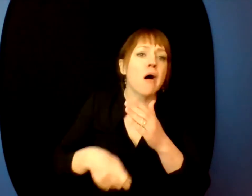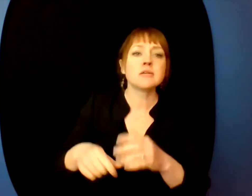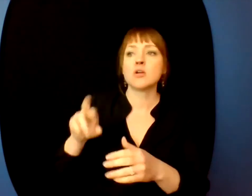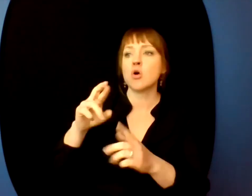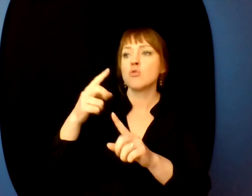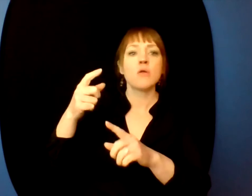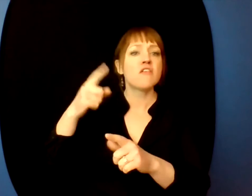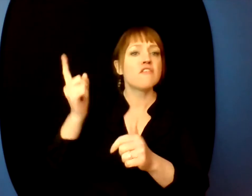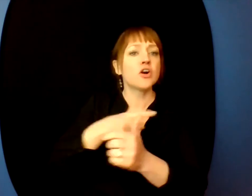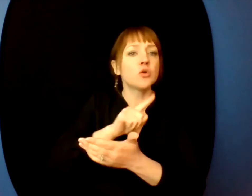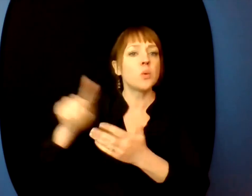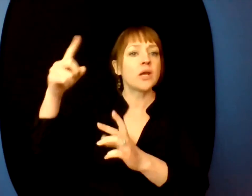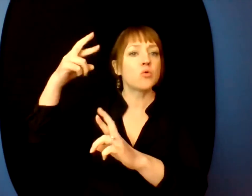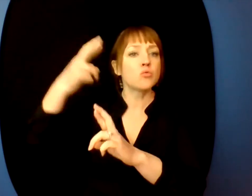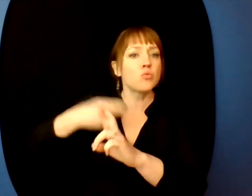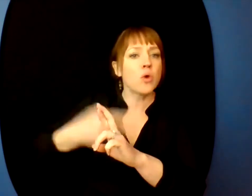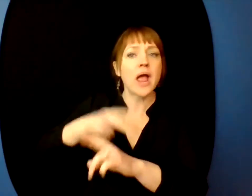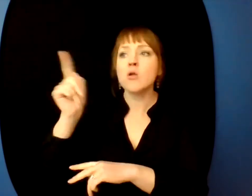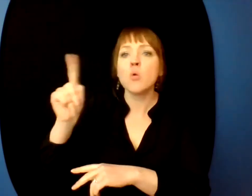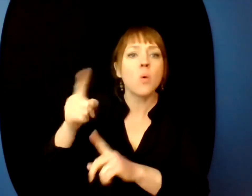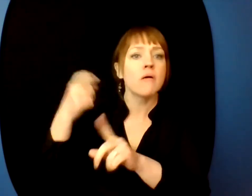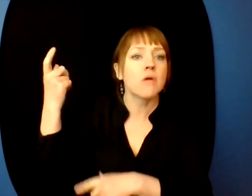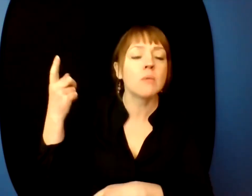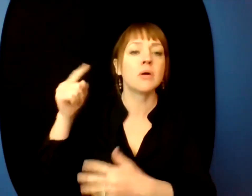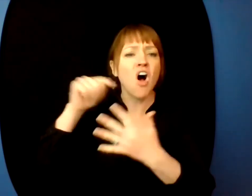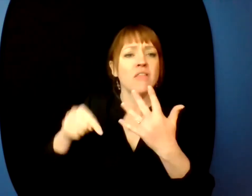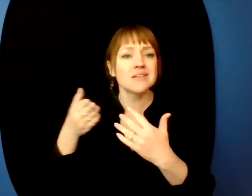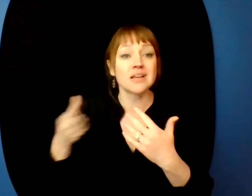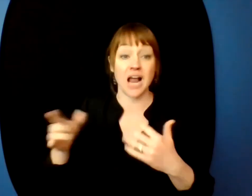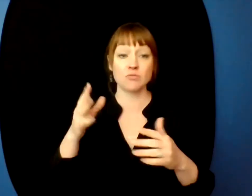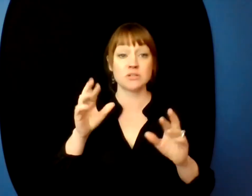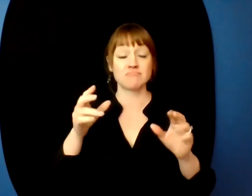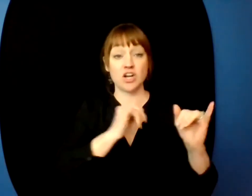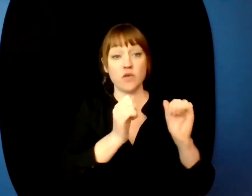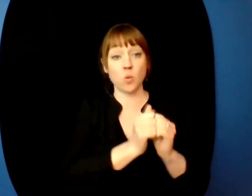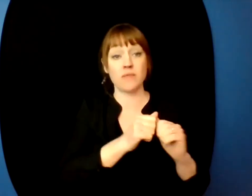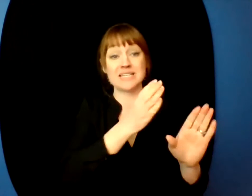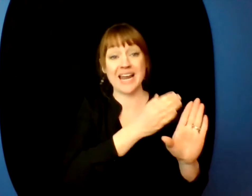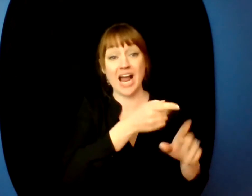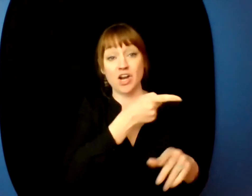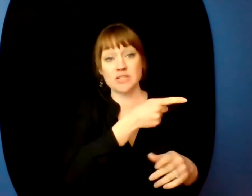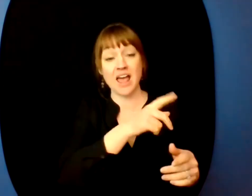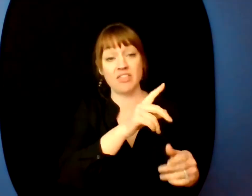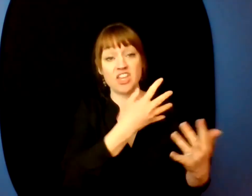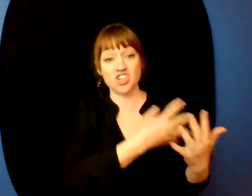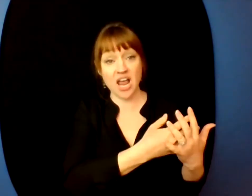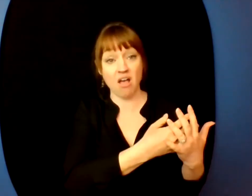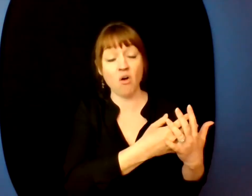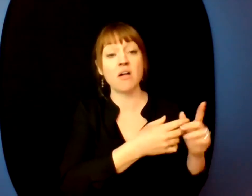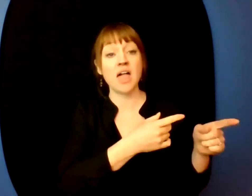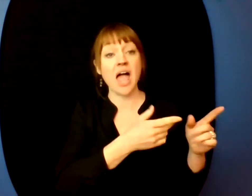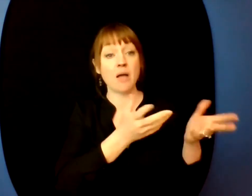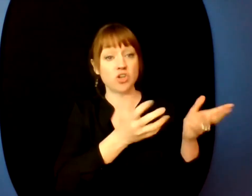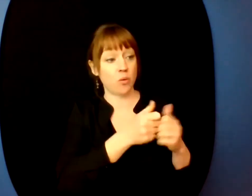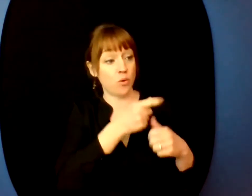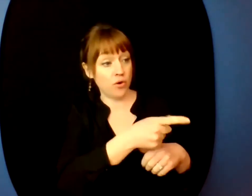So I actually discovered that barrier when I was the psychiatrist at the jail. And I was working with Monet at the jail. And she was like,